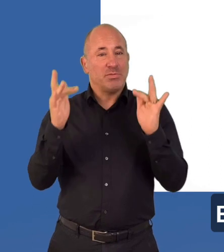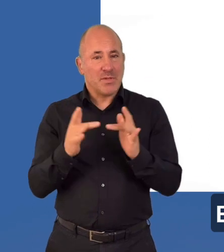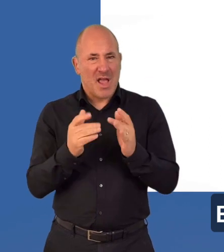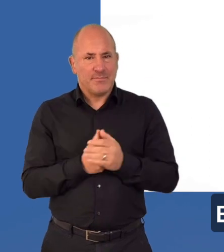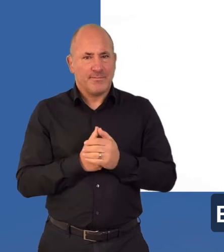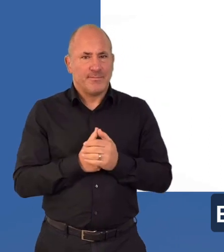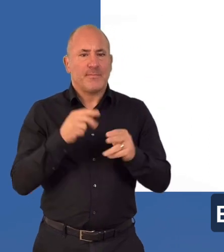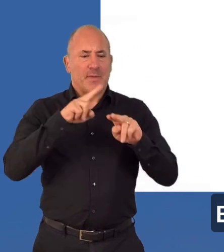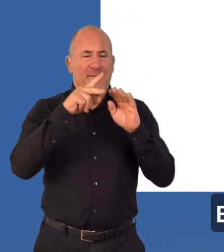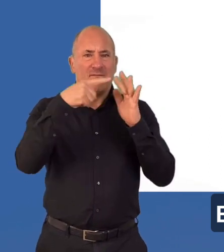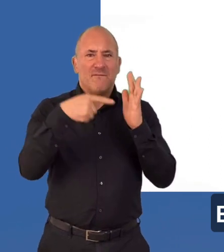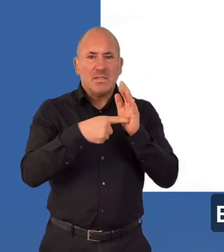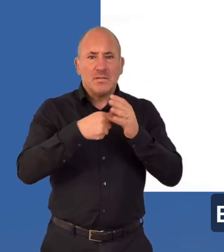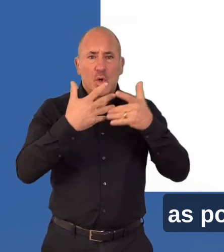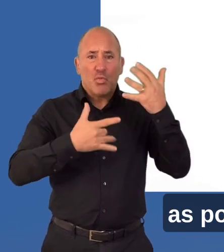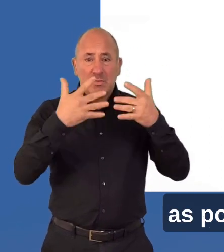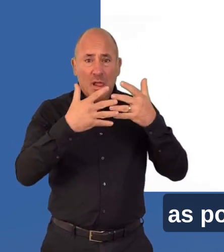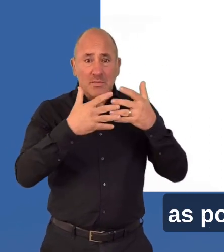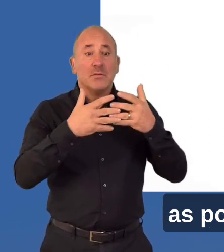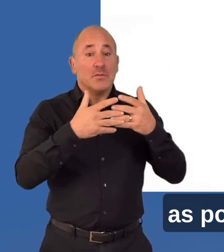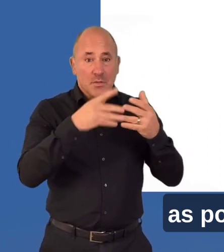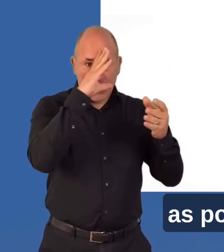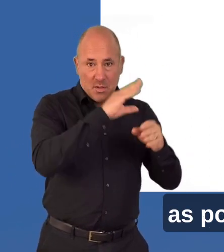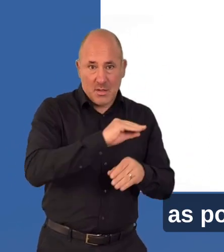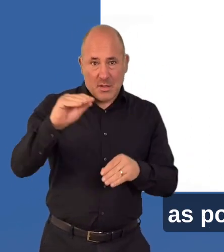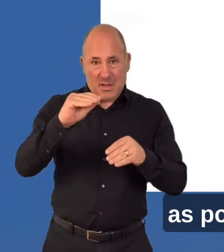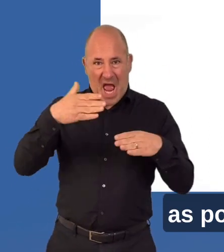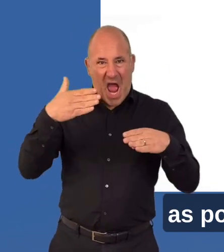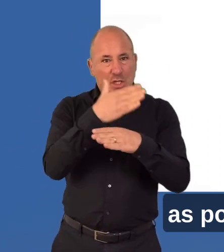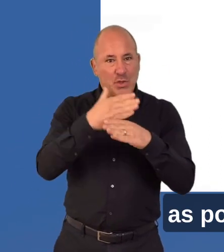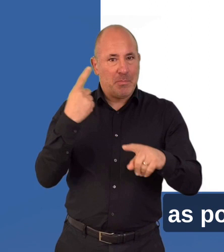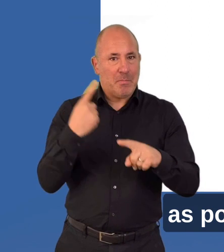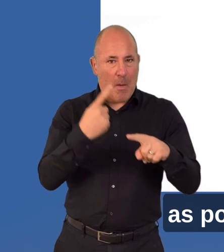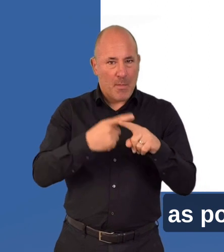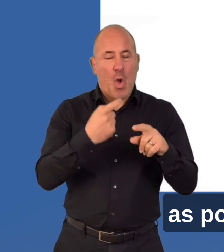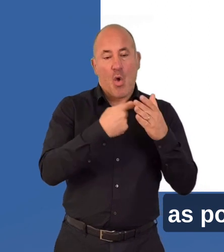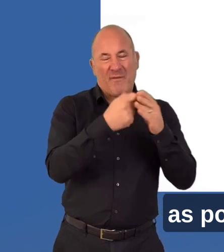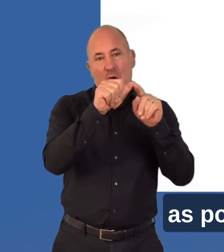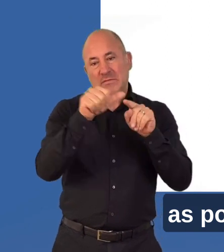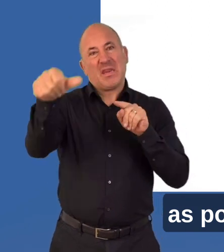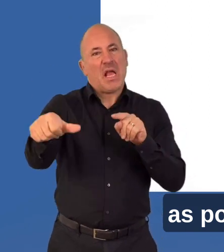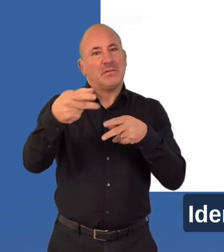Ensuring raised fit results are actioned as soon as possible and the patient referred onto secondary care.